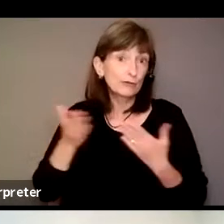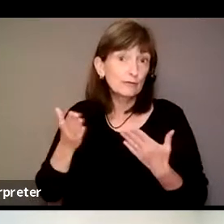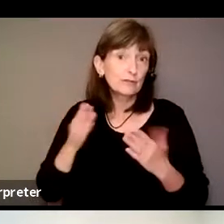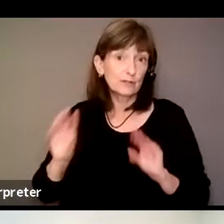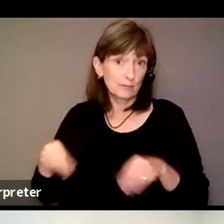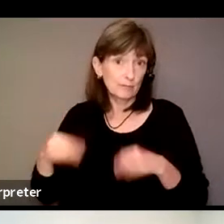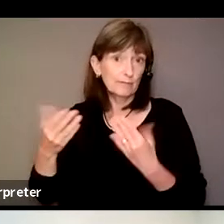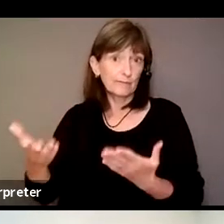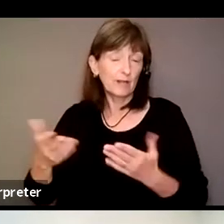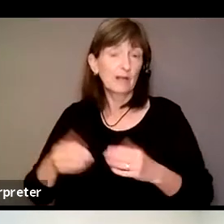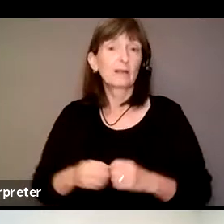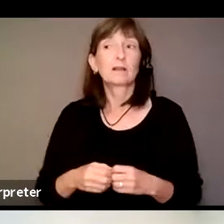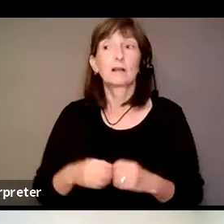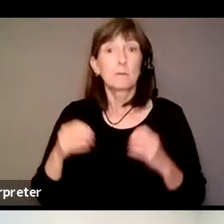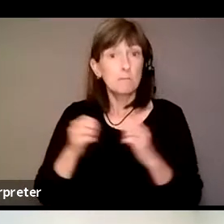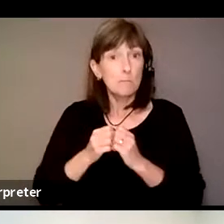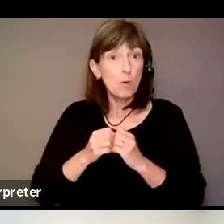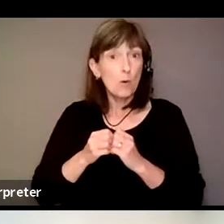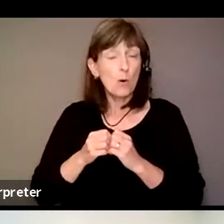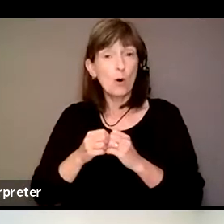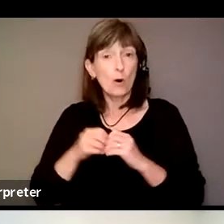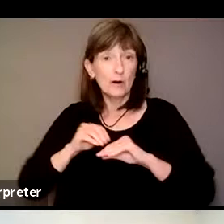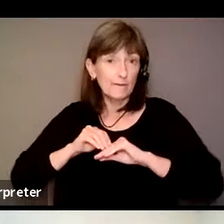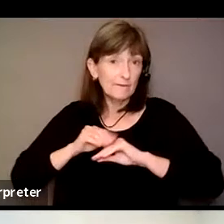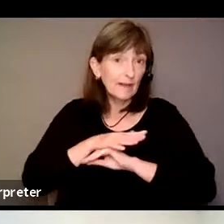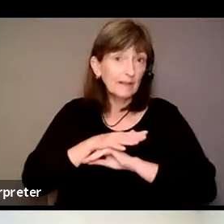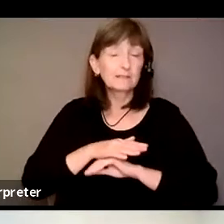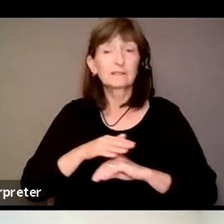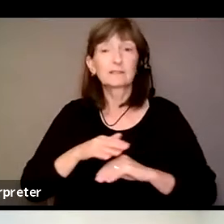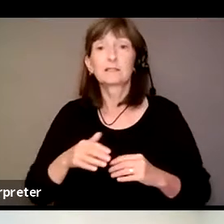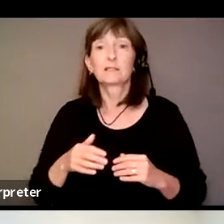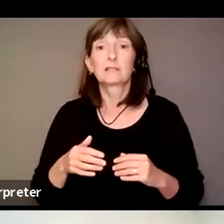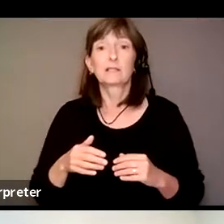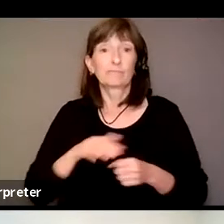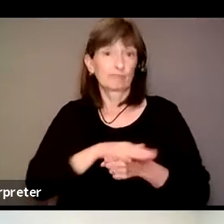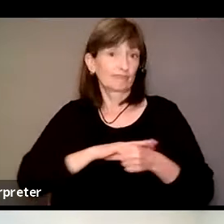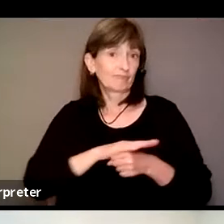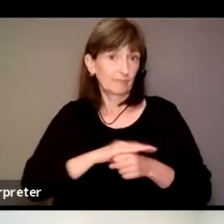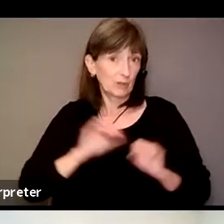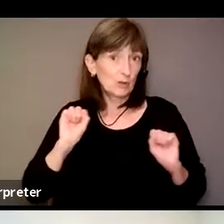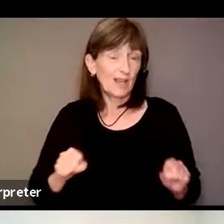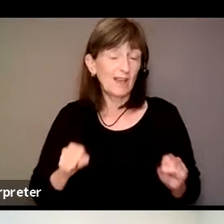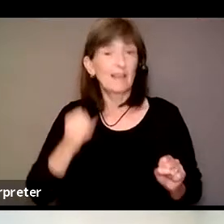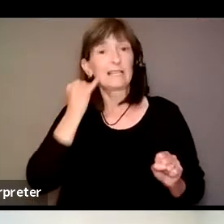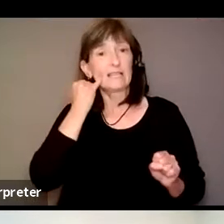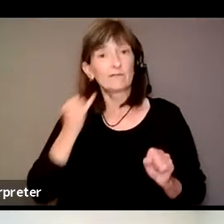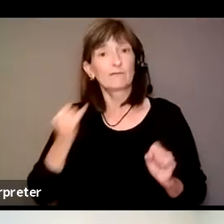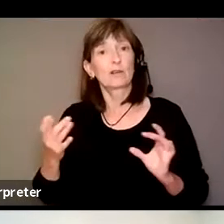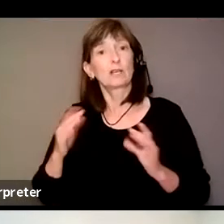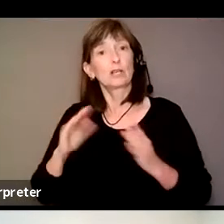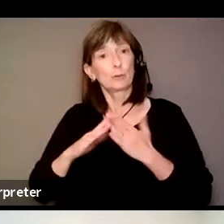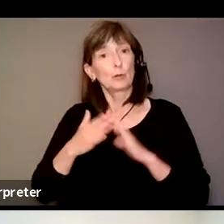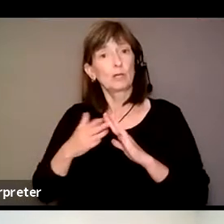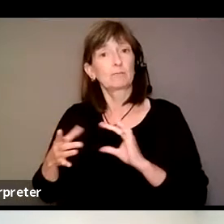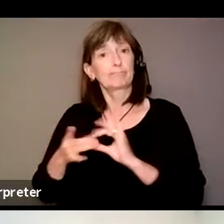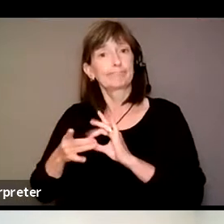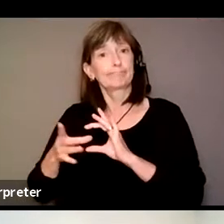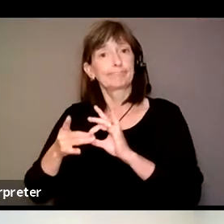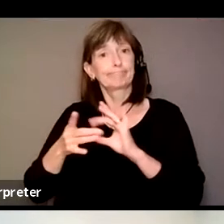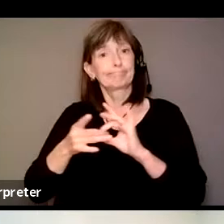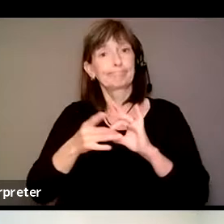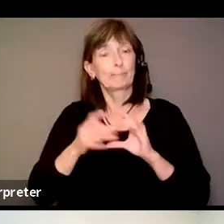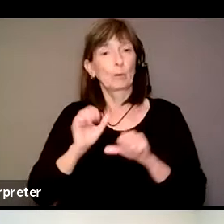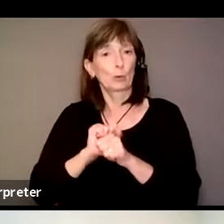have more influence in your own sphere and in your own area. And I think that we're moving towards a time